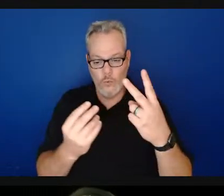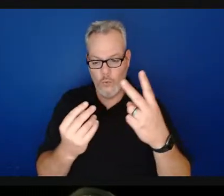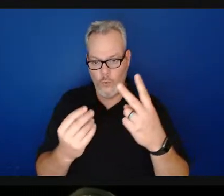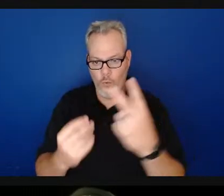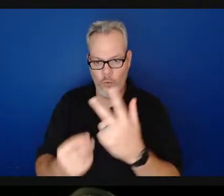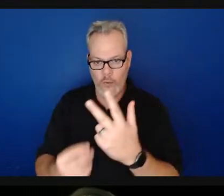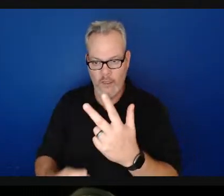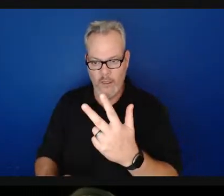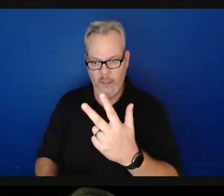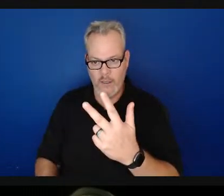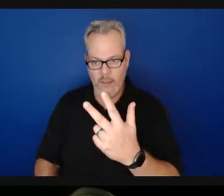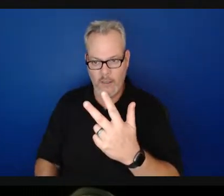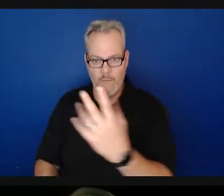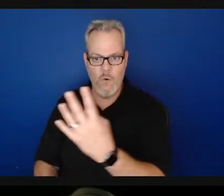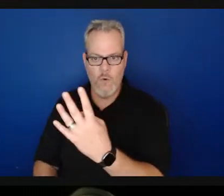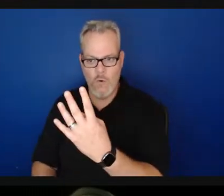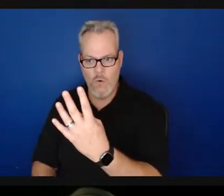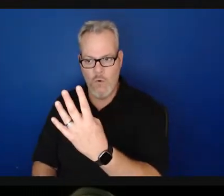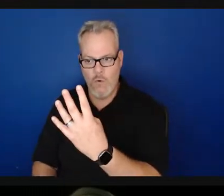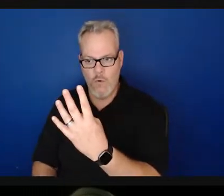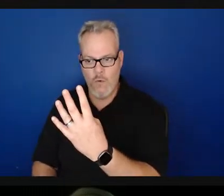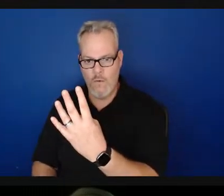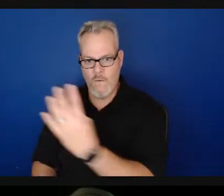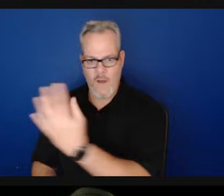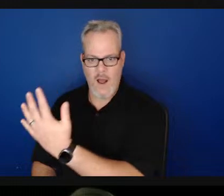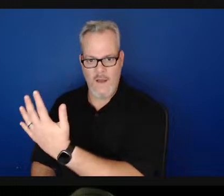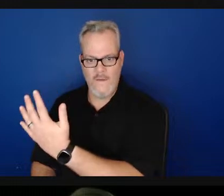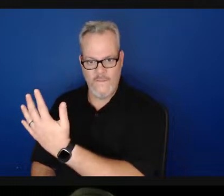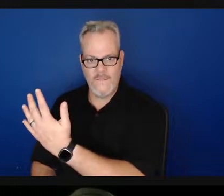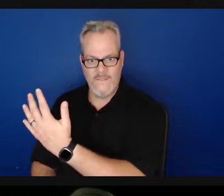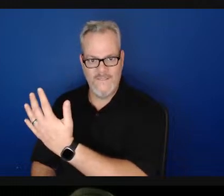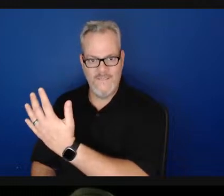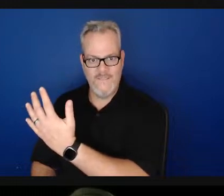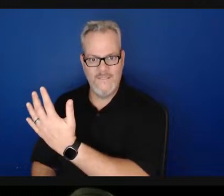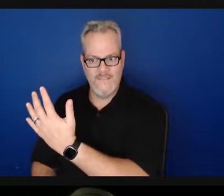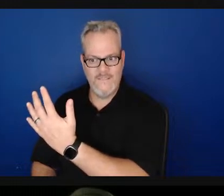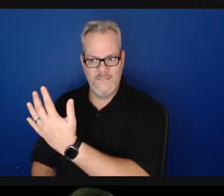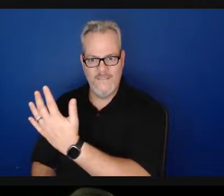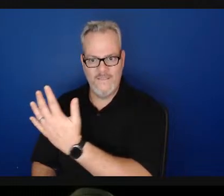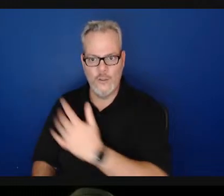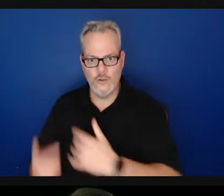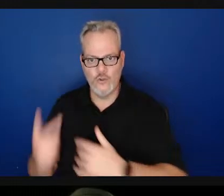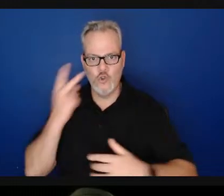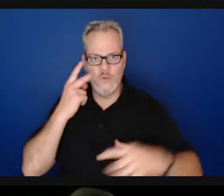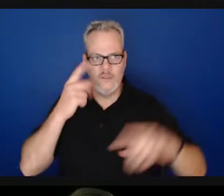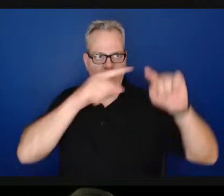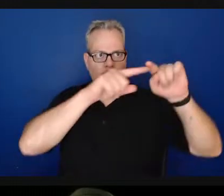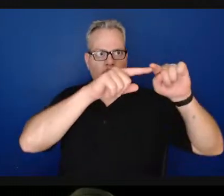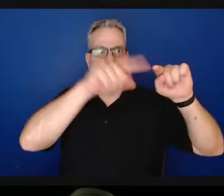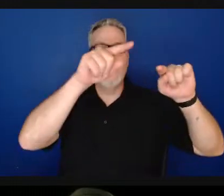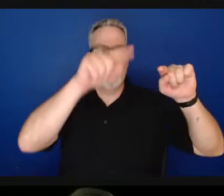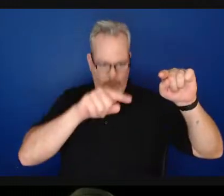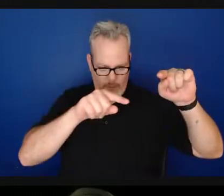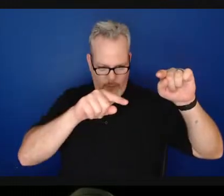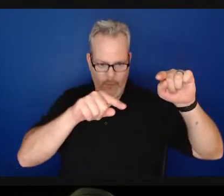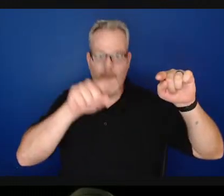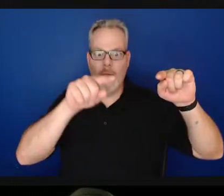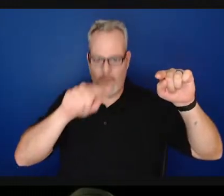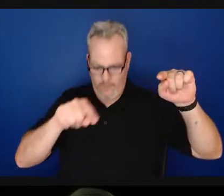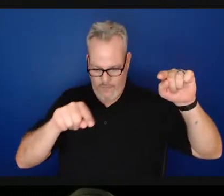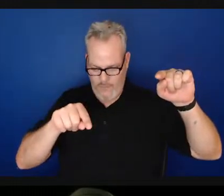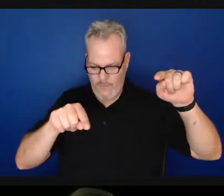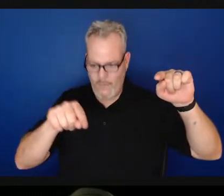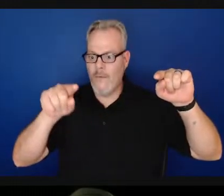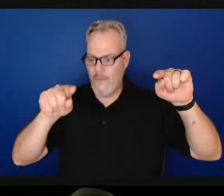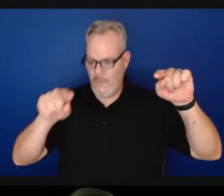coming down, and 4, and there's 5. And so you can see that it's how much we're gaining from the